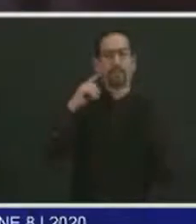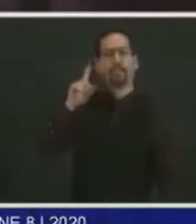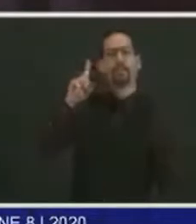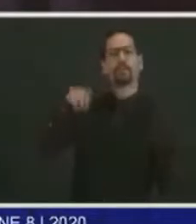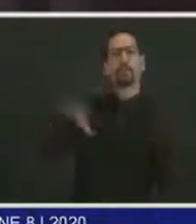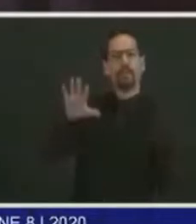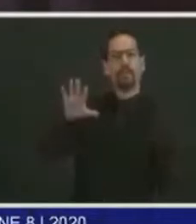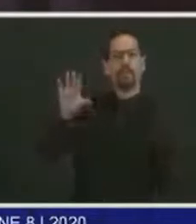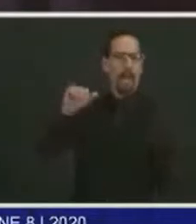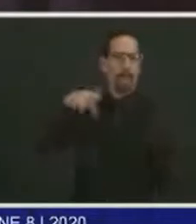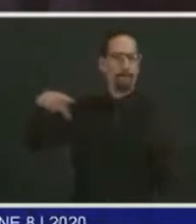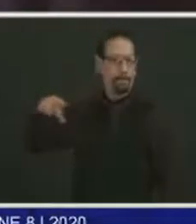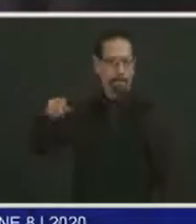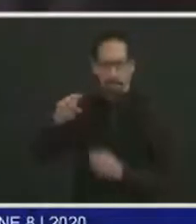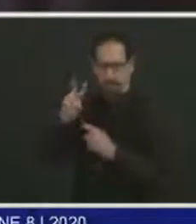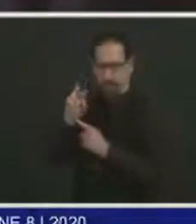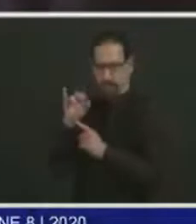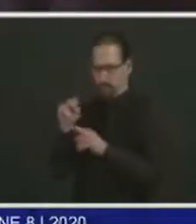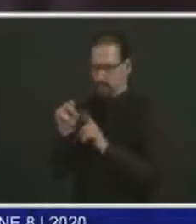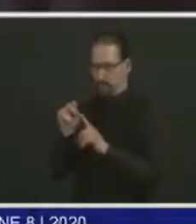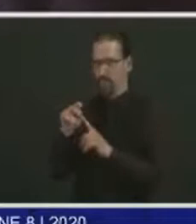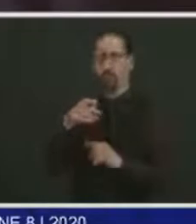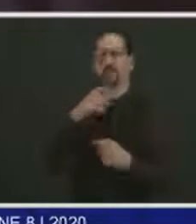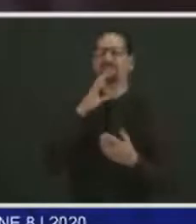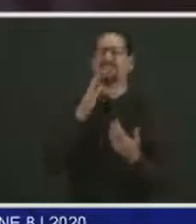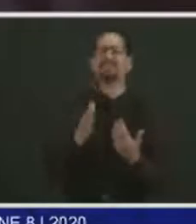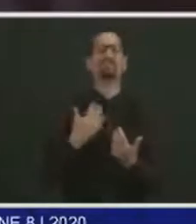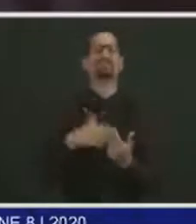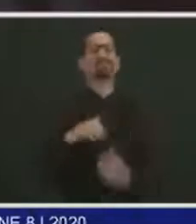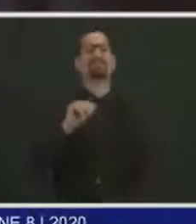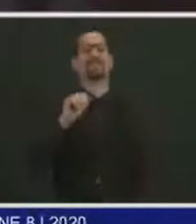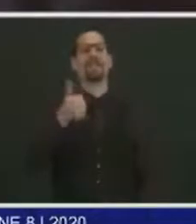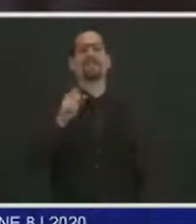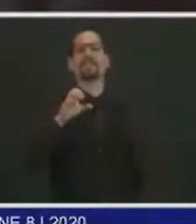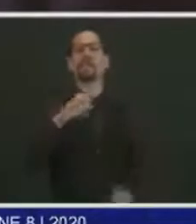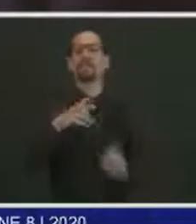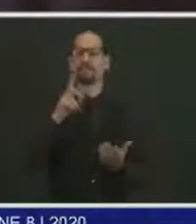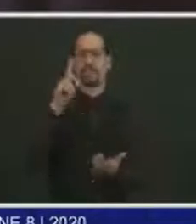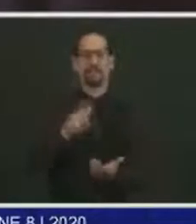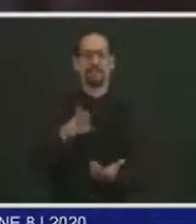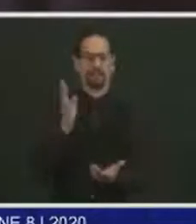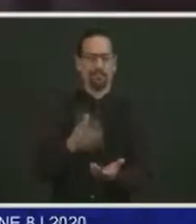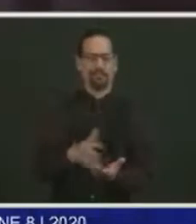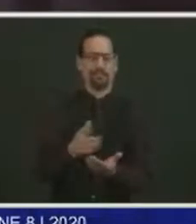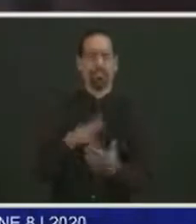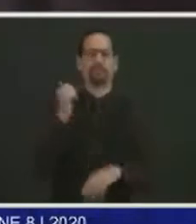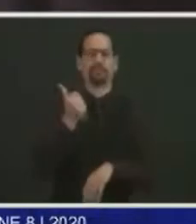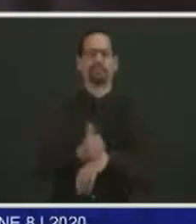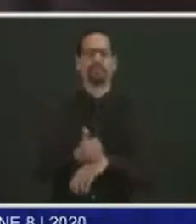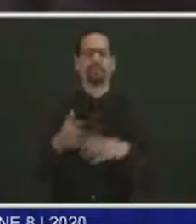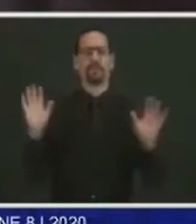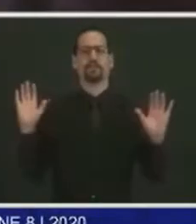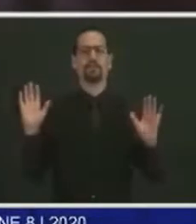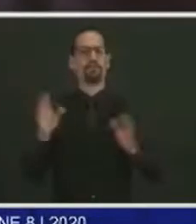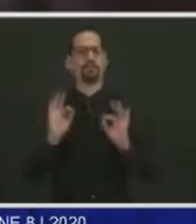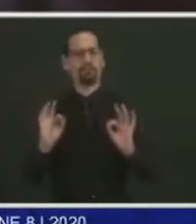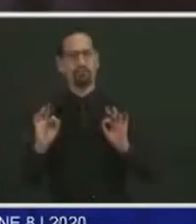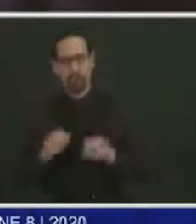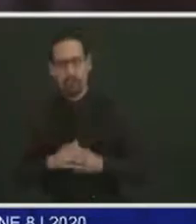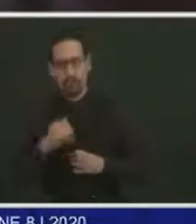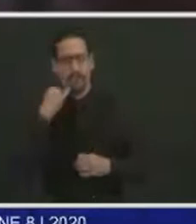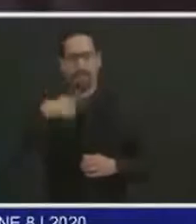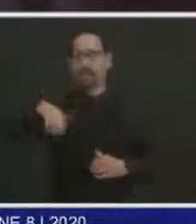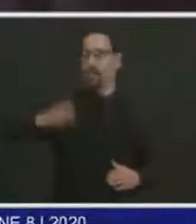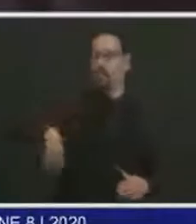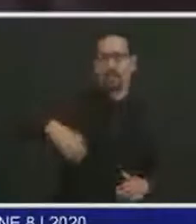10 seconds. So download it. If you haven't yet downloaded the app, we have about